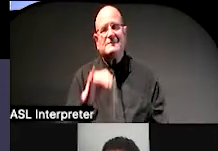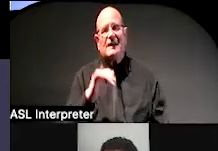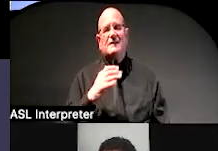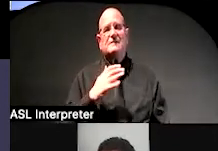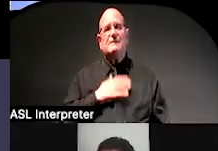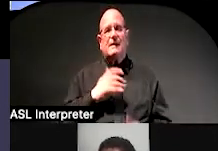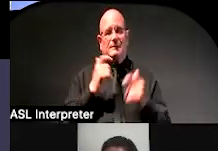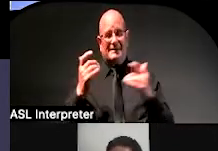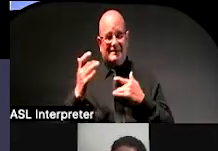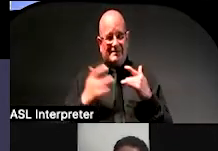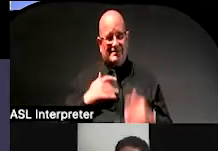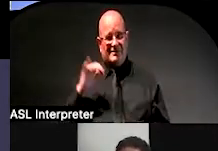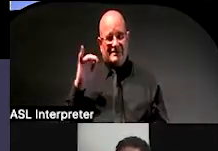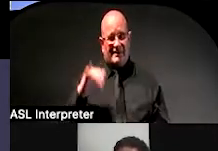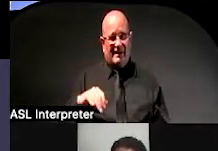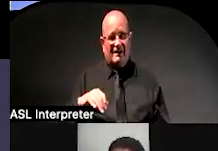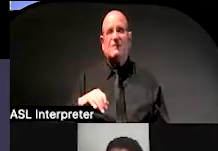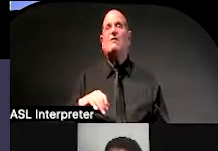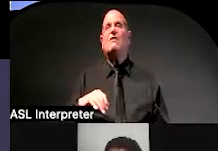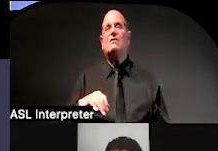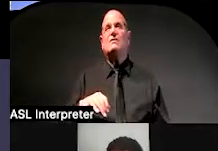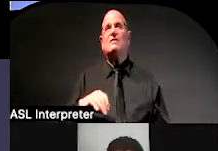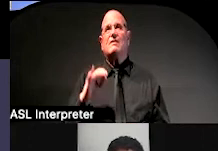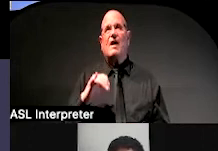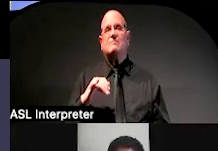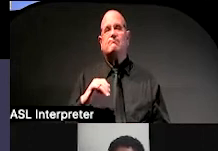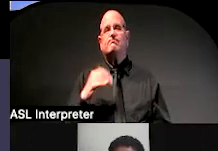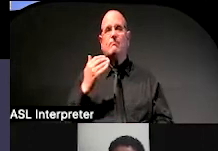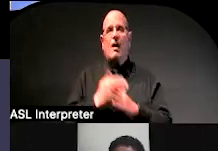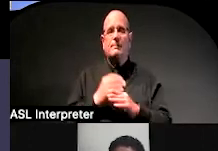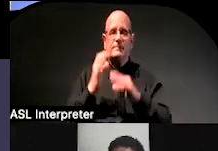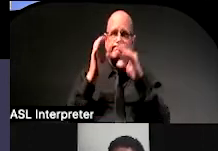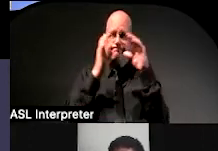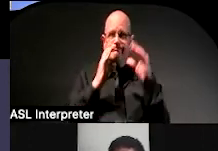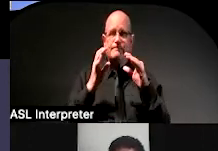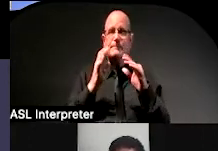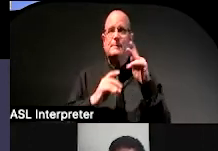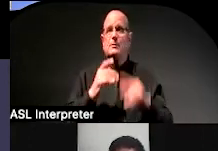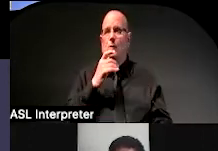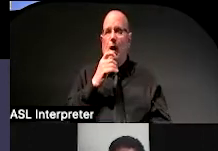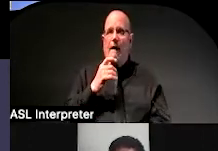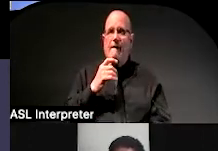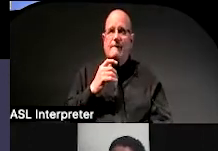largest concern, and would keep me up, because for individuals who have